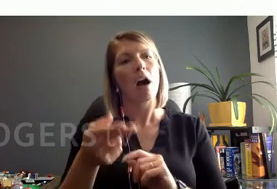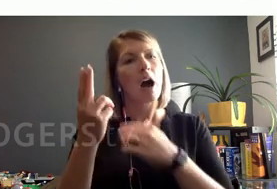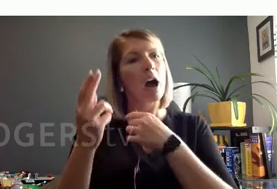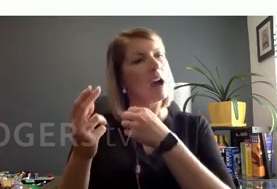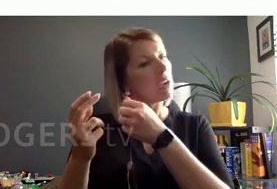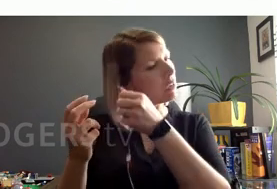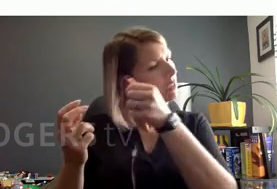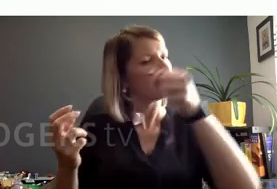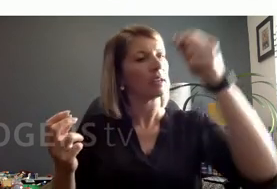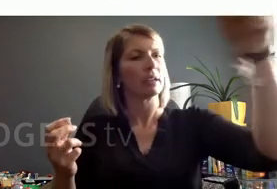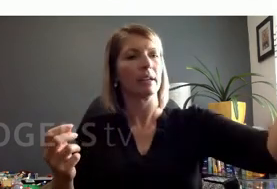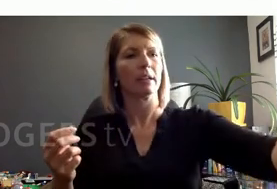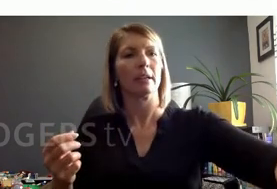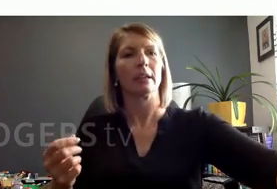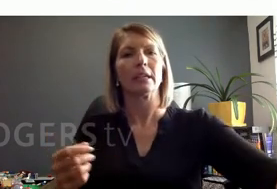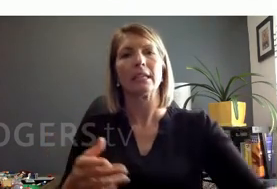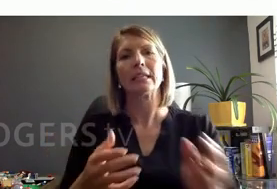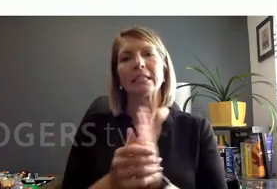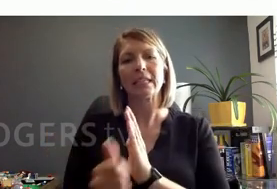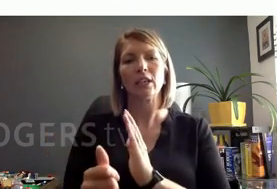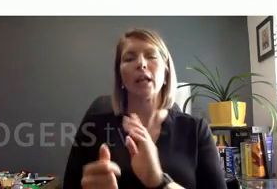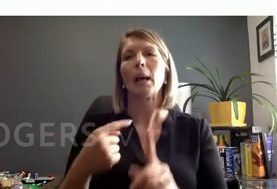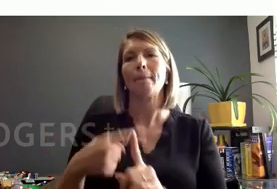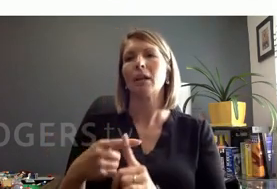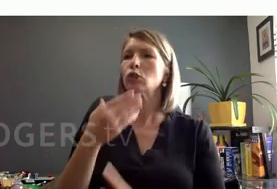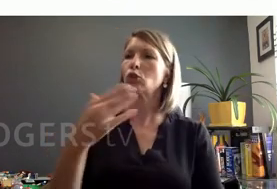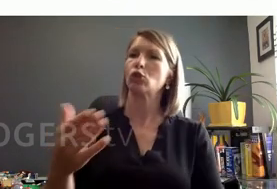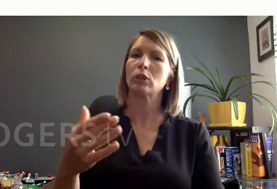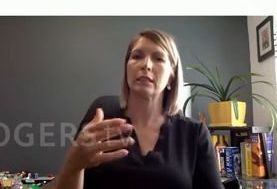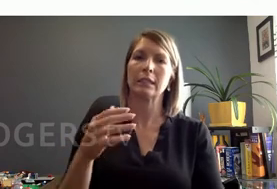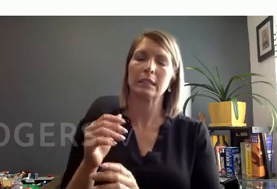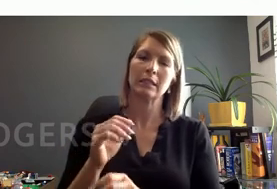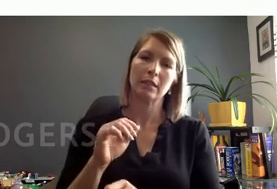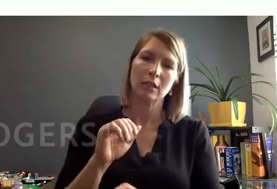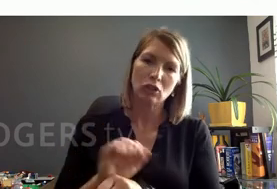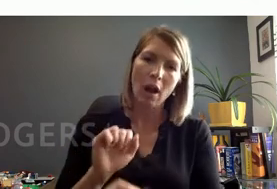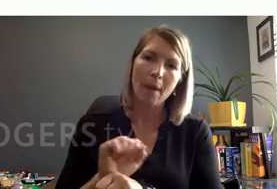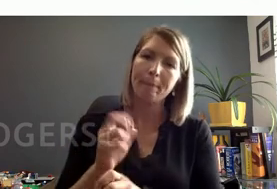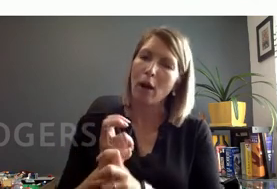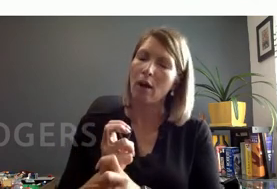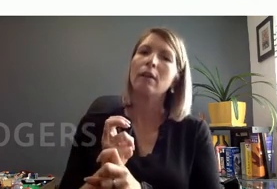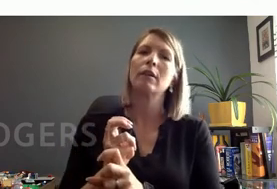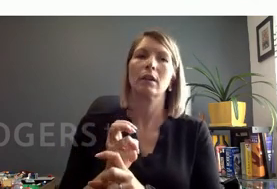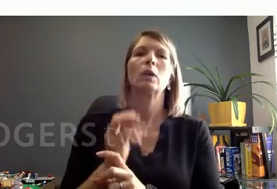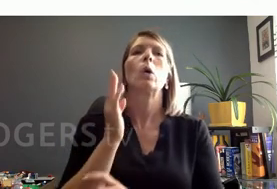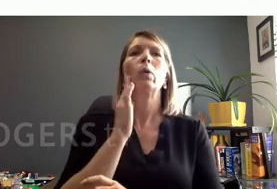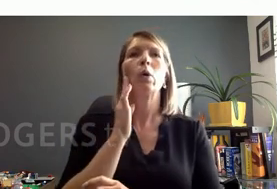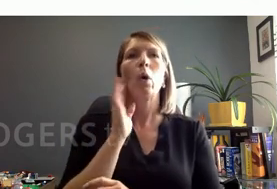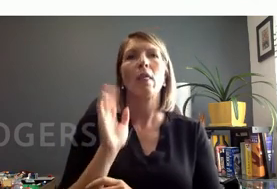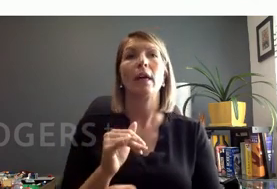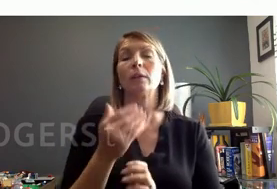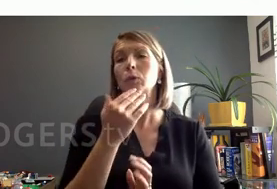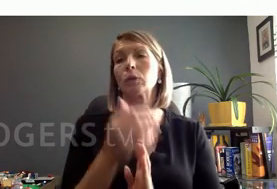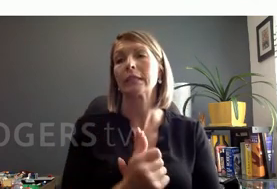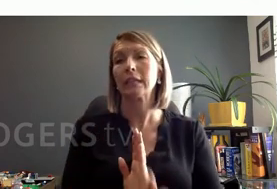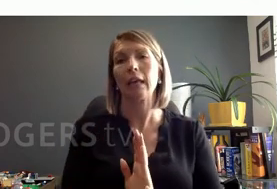production. So really, I think this survey, although it's still early on, but, you know, demonstrate a